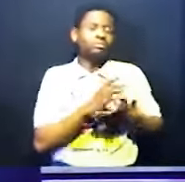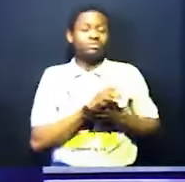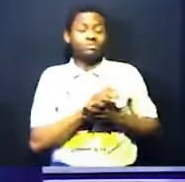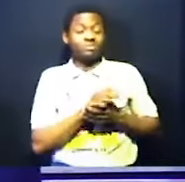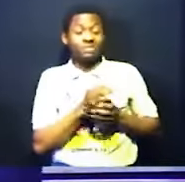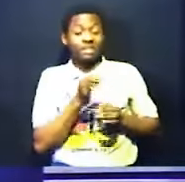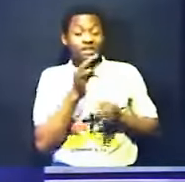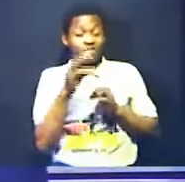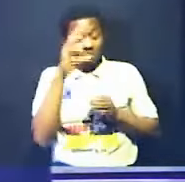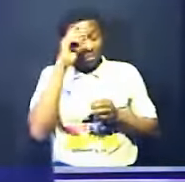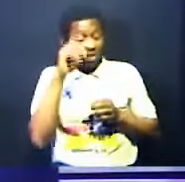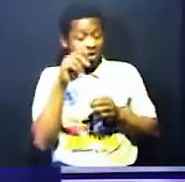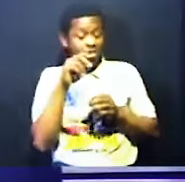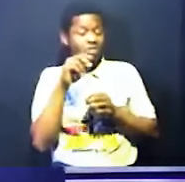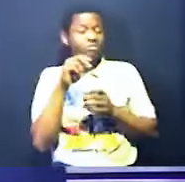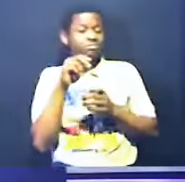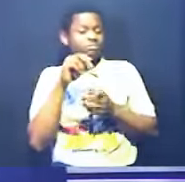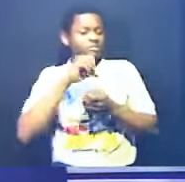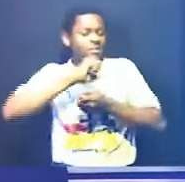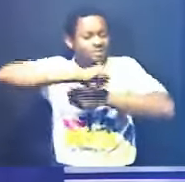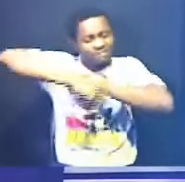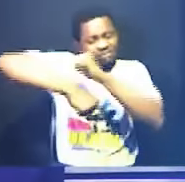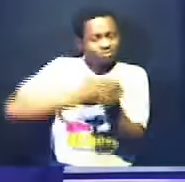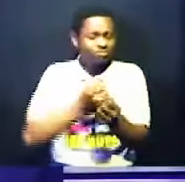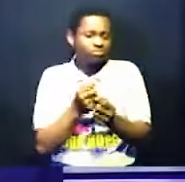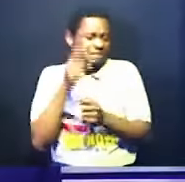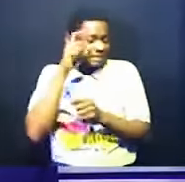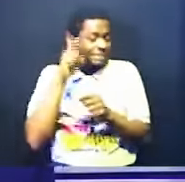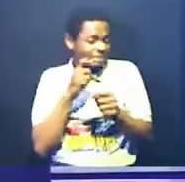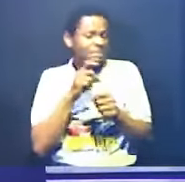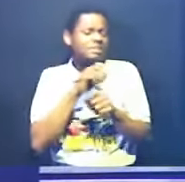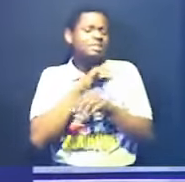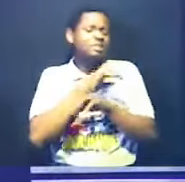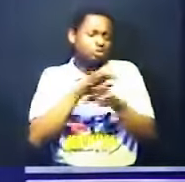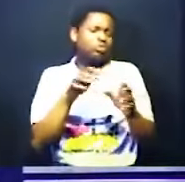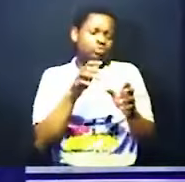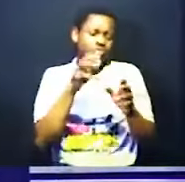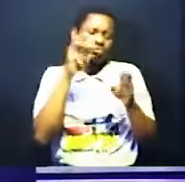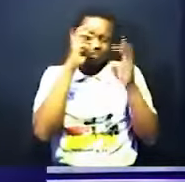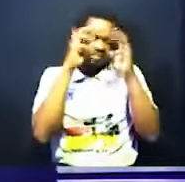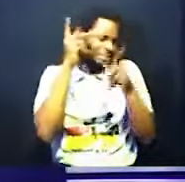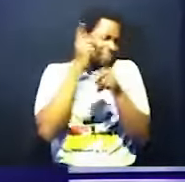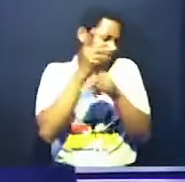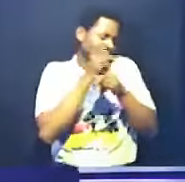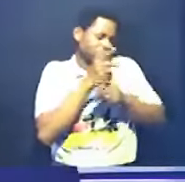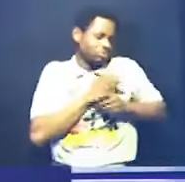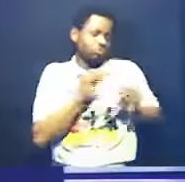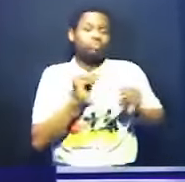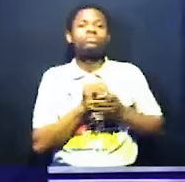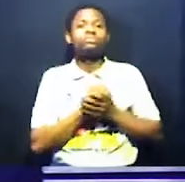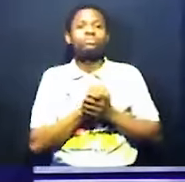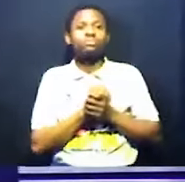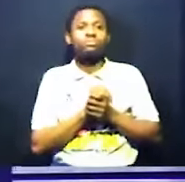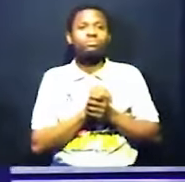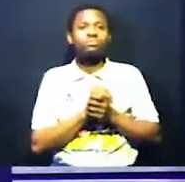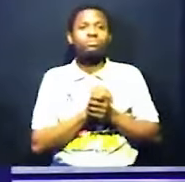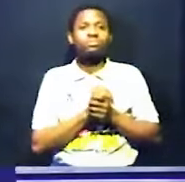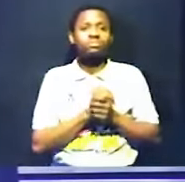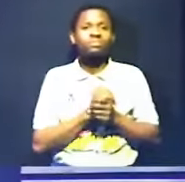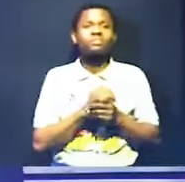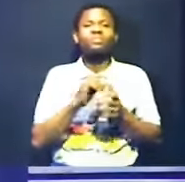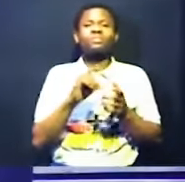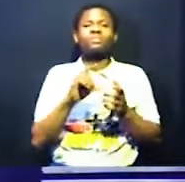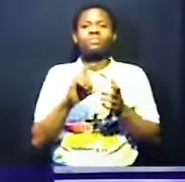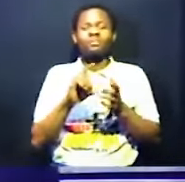minuya muyawano oye unuya enfa wakuma into asemiso." And Tamar lived in